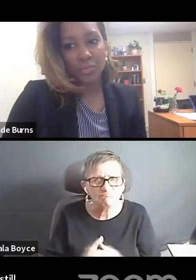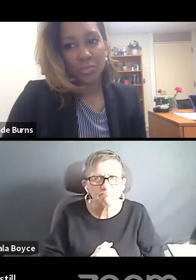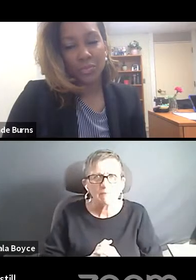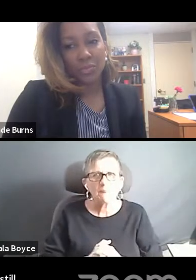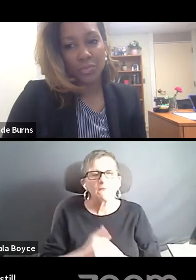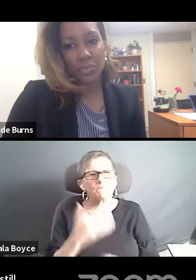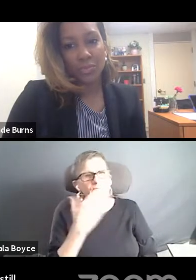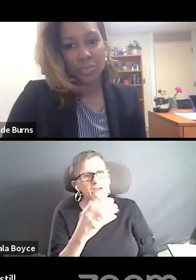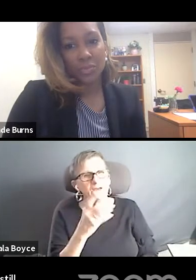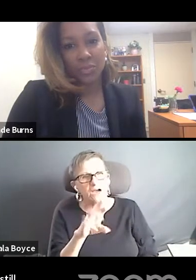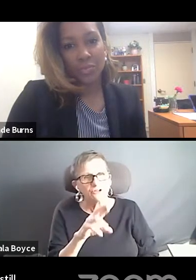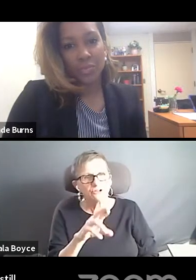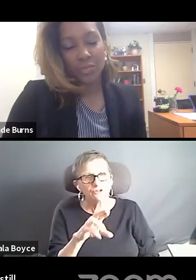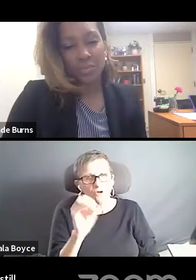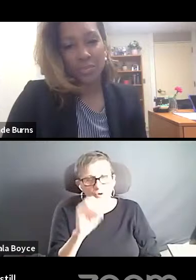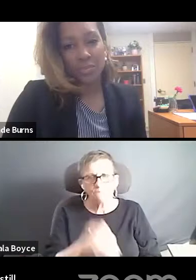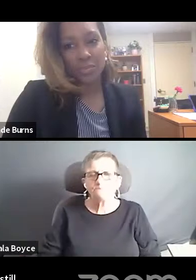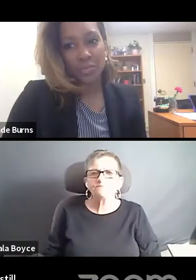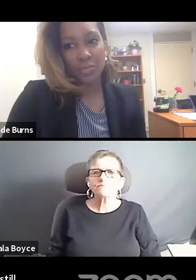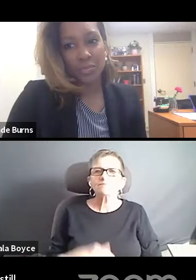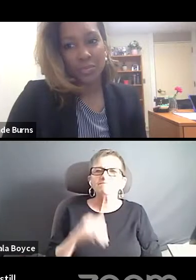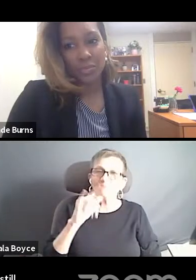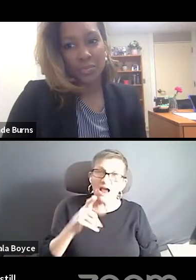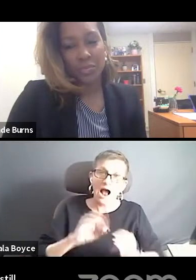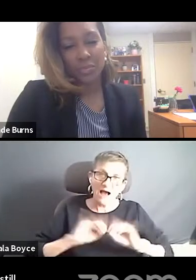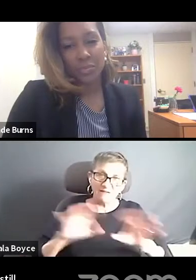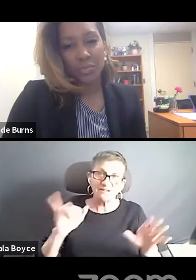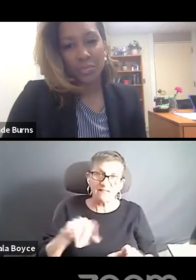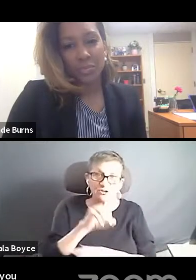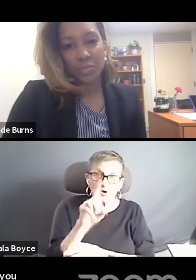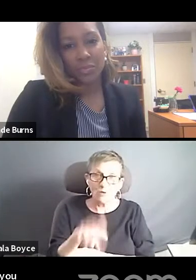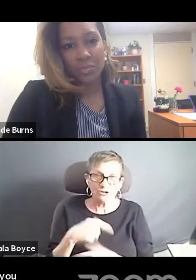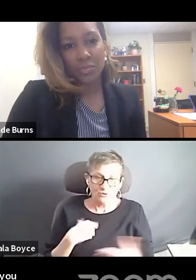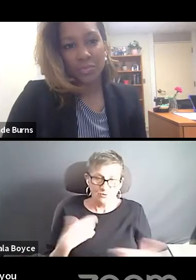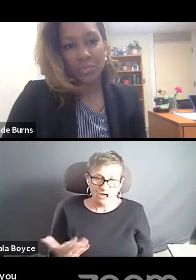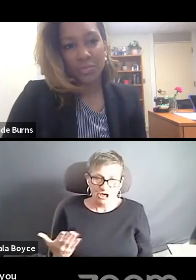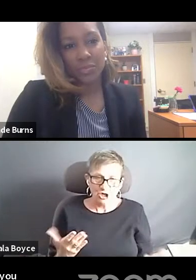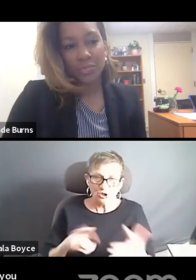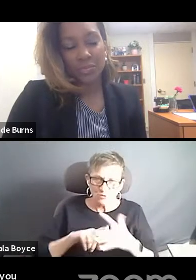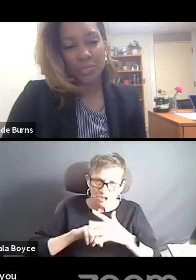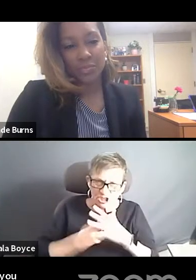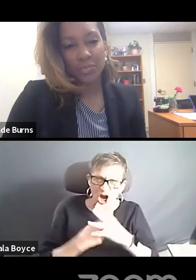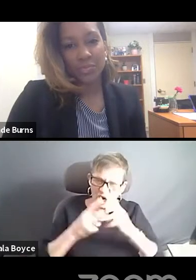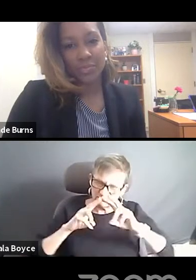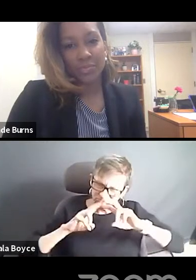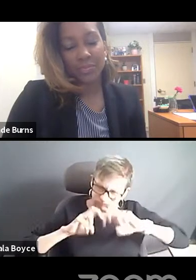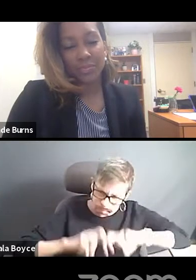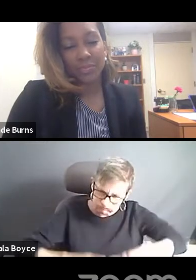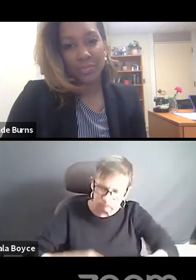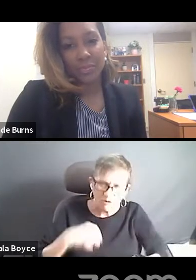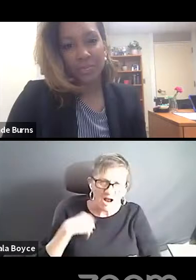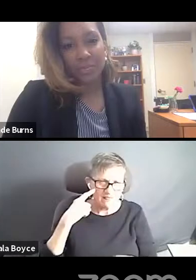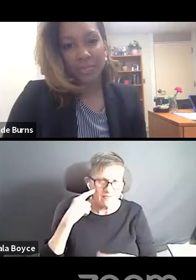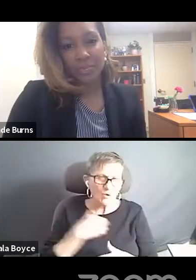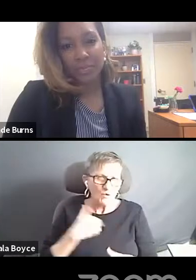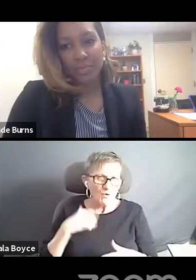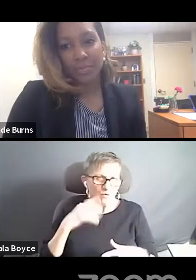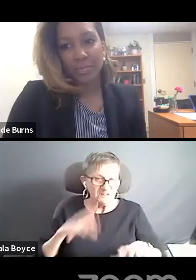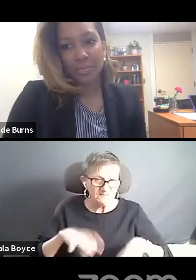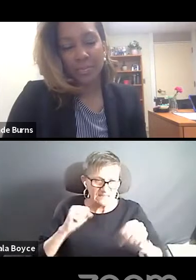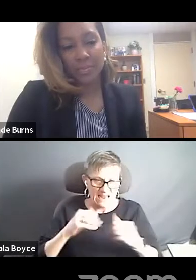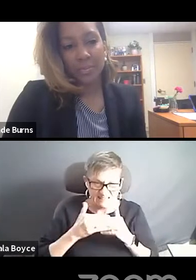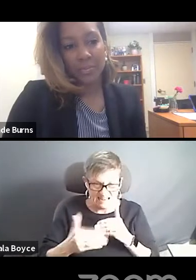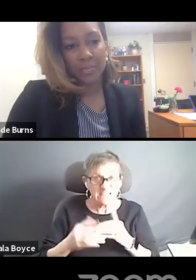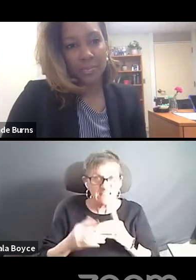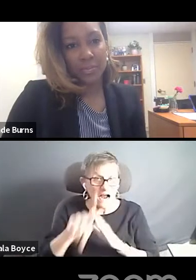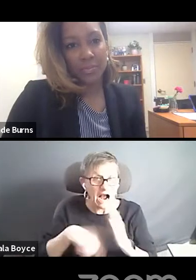Thanks, Dr. O. Obviously, that's the question we're here to start digging into, and I think we'll spend the next hour trying